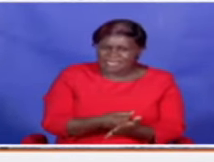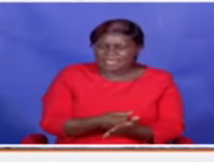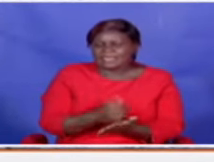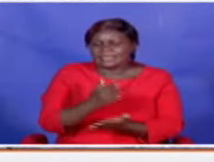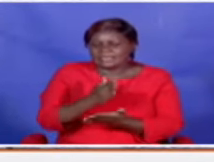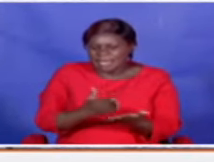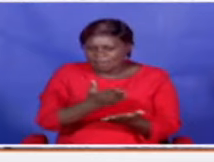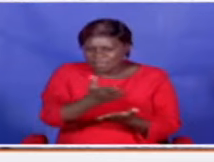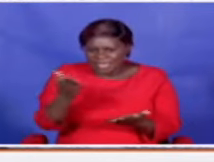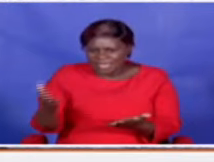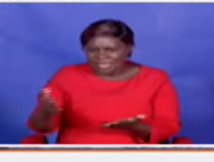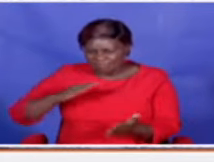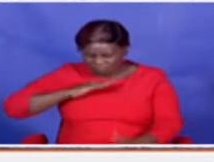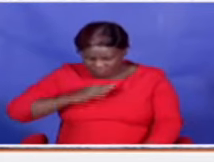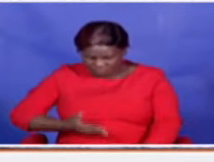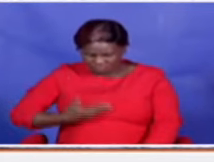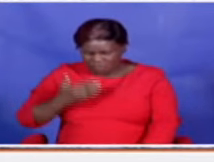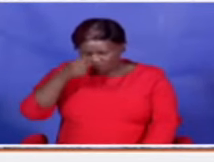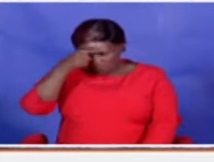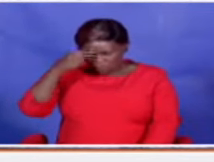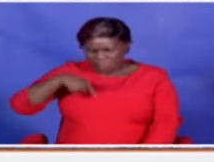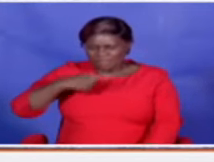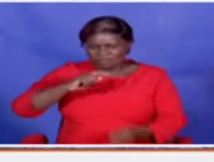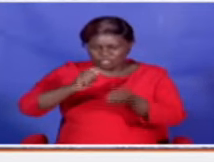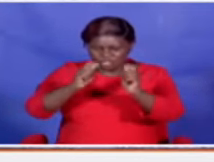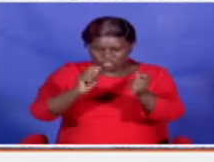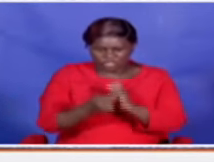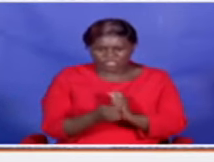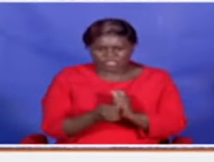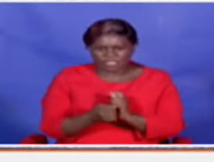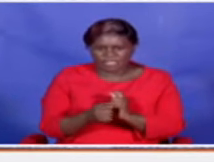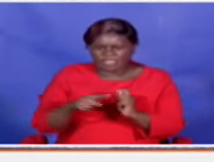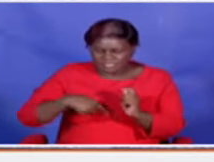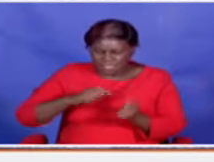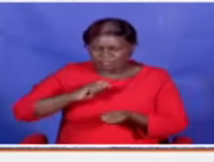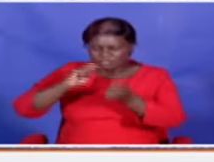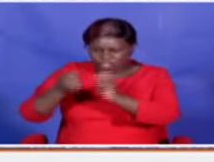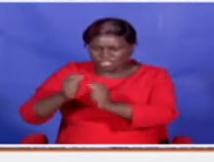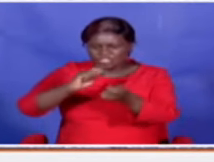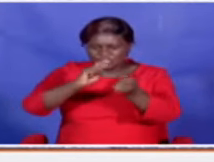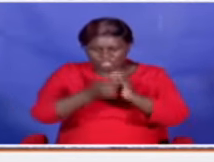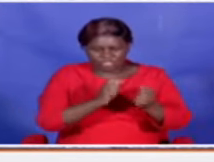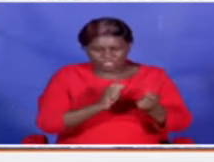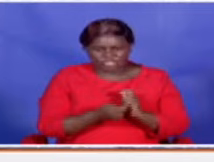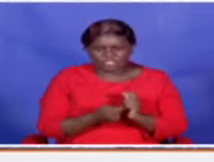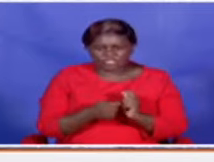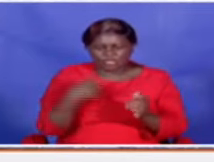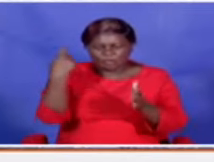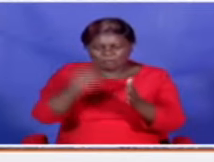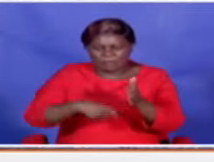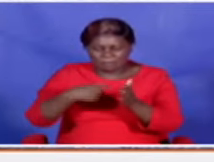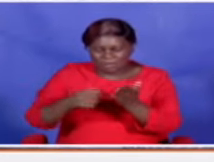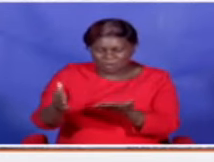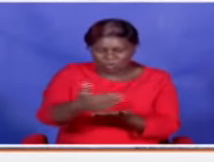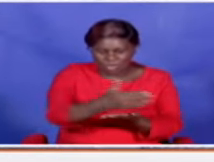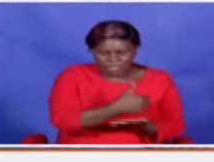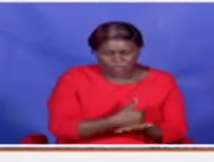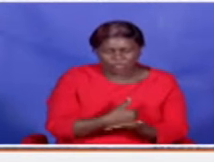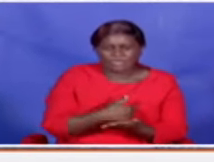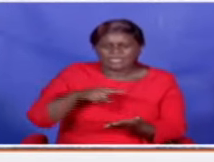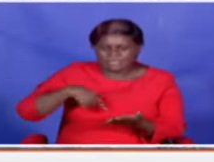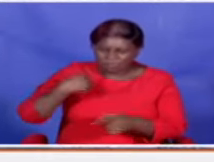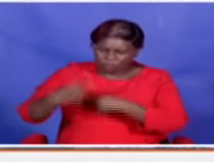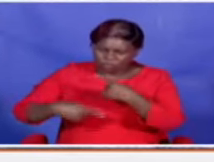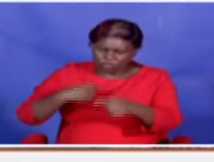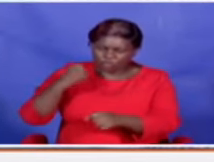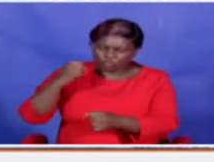Wengine wenu wamekasirika because we have done reshuffle. Tumefanya reshuffle ya revenue collection. Na